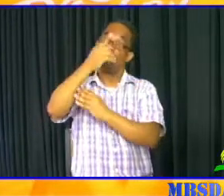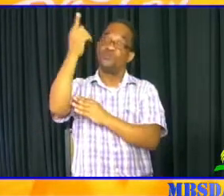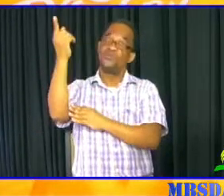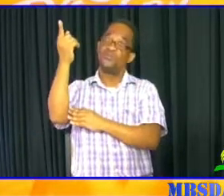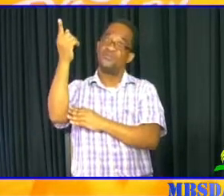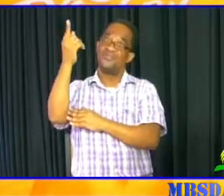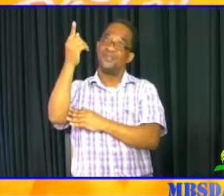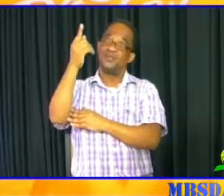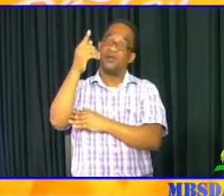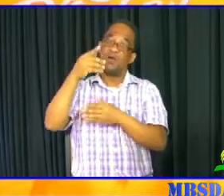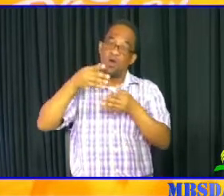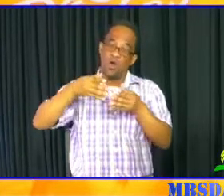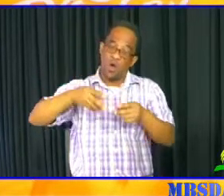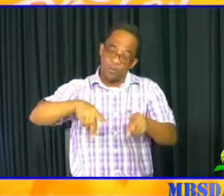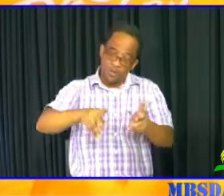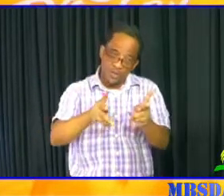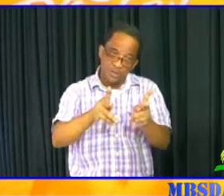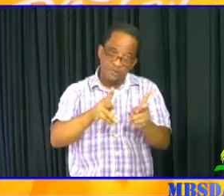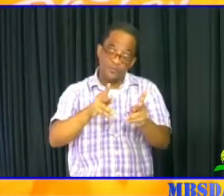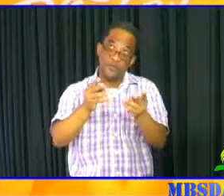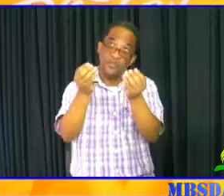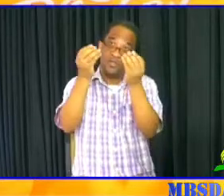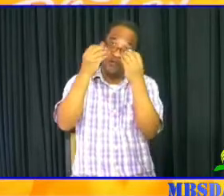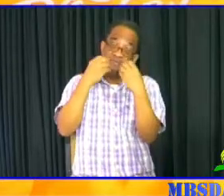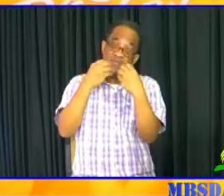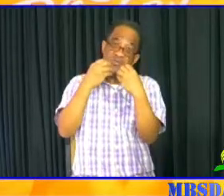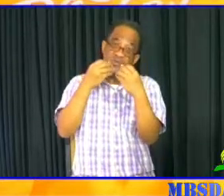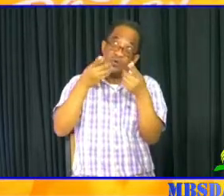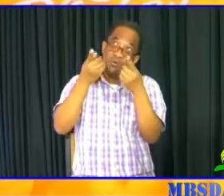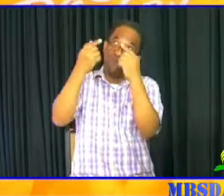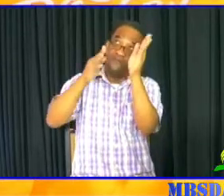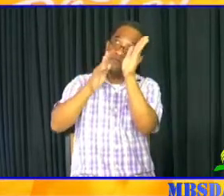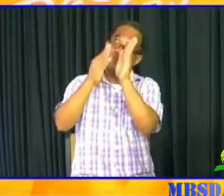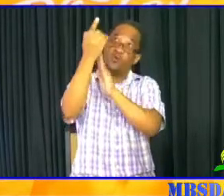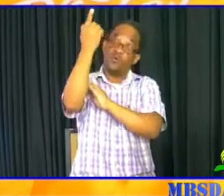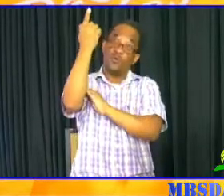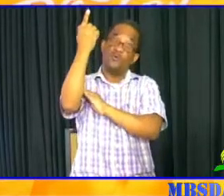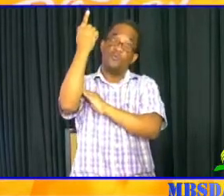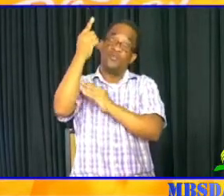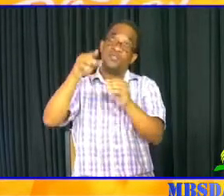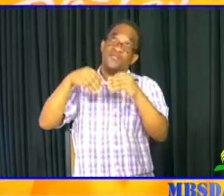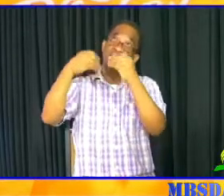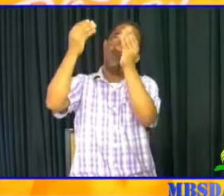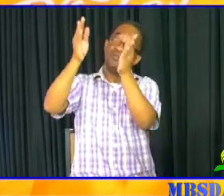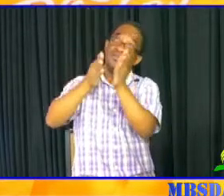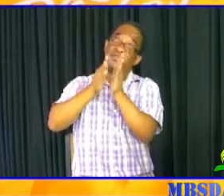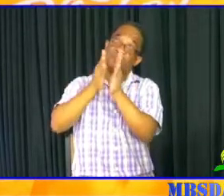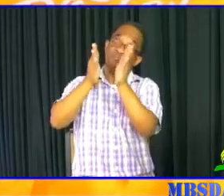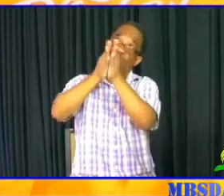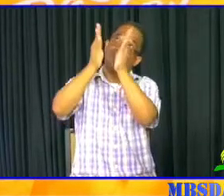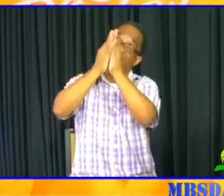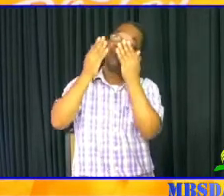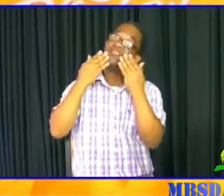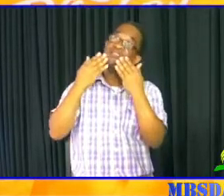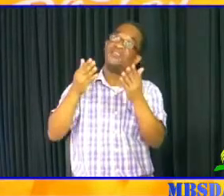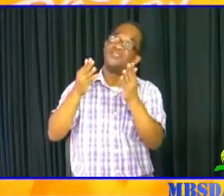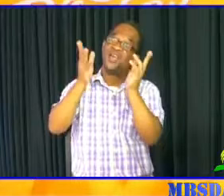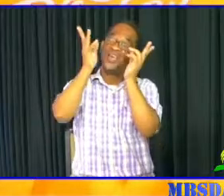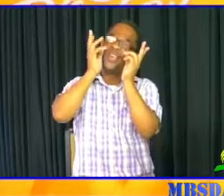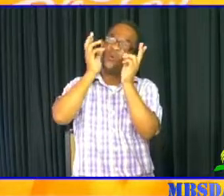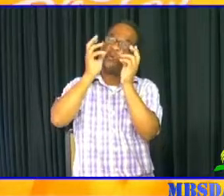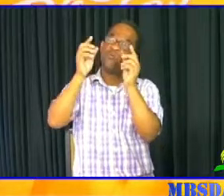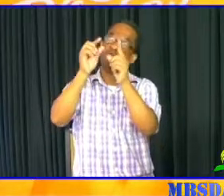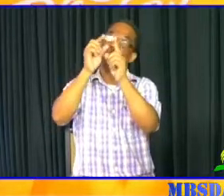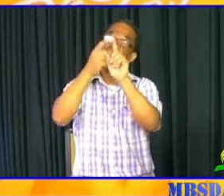another opportunity we have been given to come before you, dear Father, to give you thanks, to give you praise, and also to hear a word